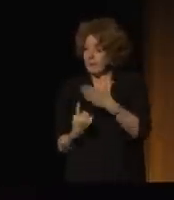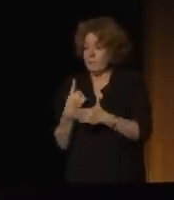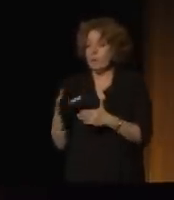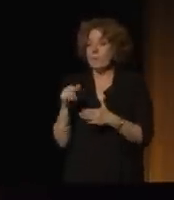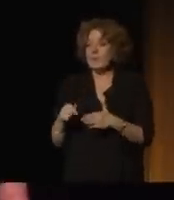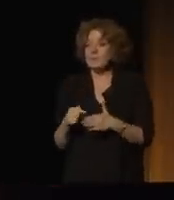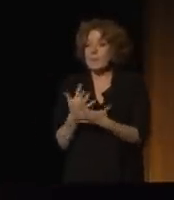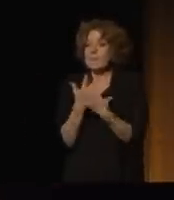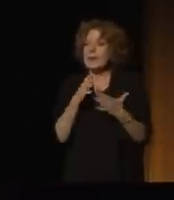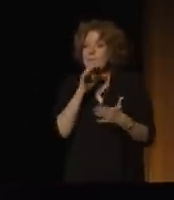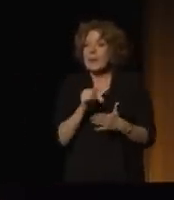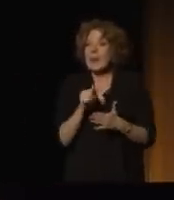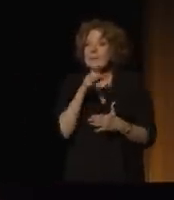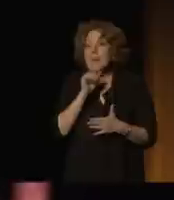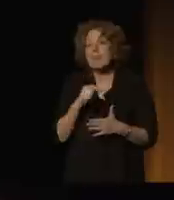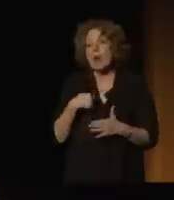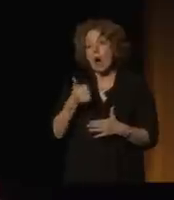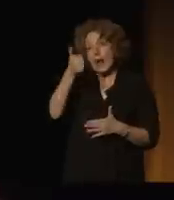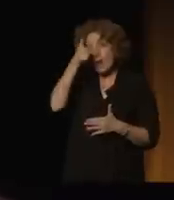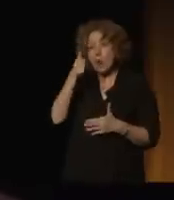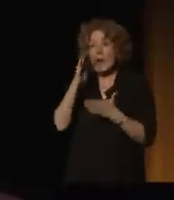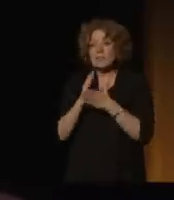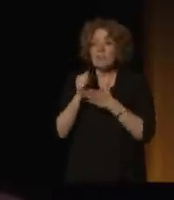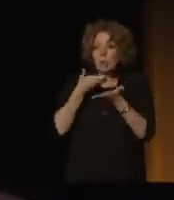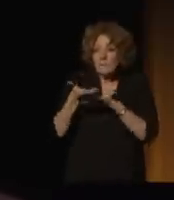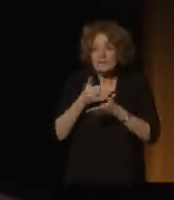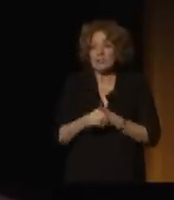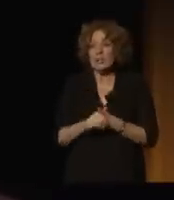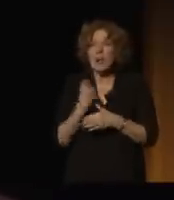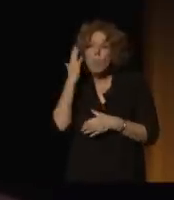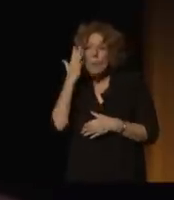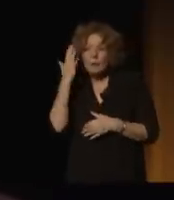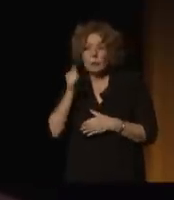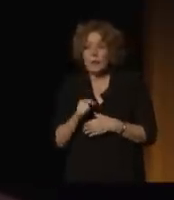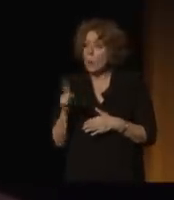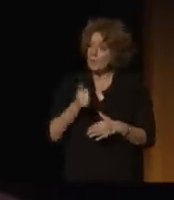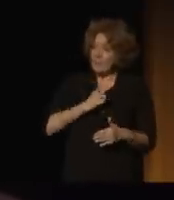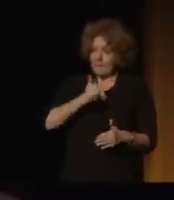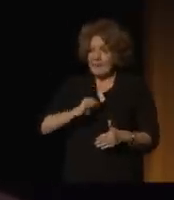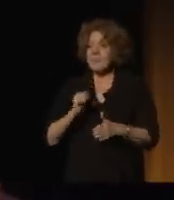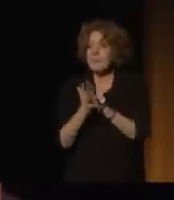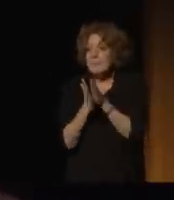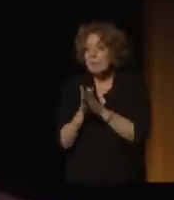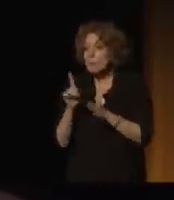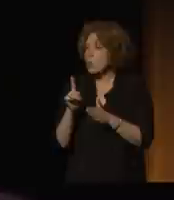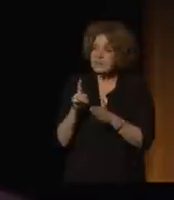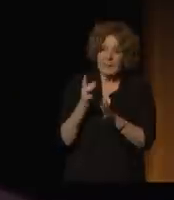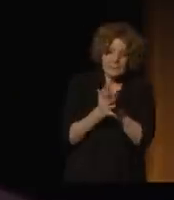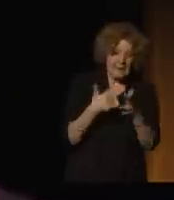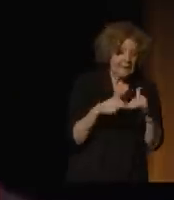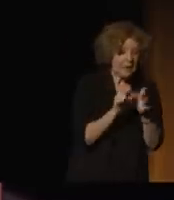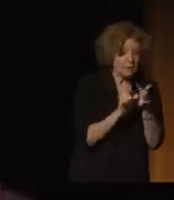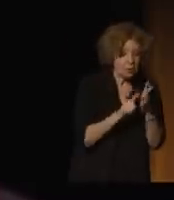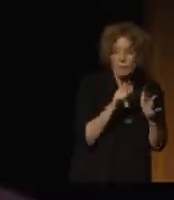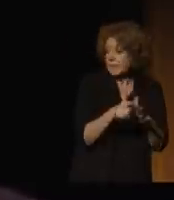lot of men, at least men I know, are having the conversation and wondering, what does my behavior mean? What does it mean if I do this or don't do